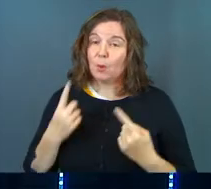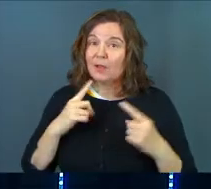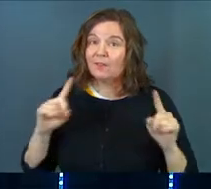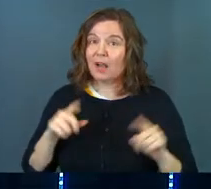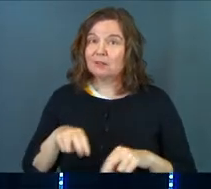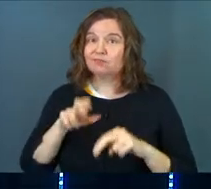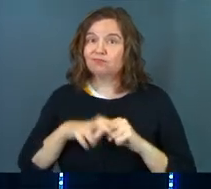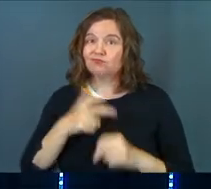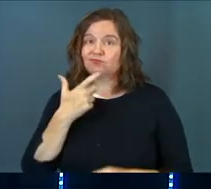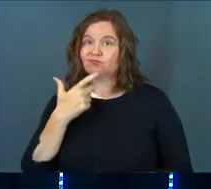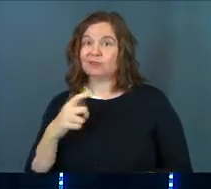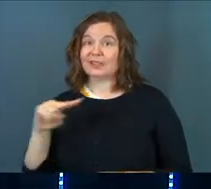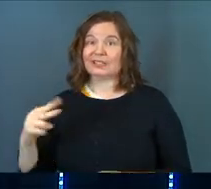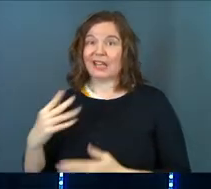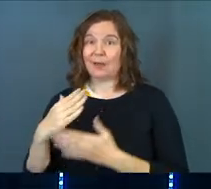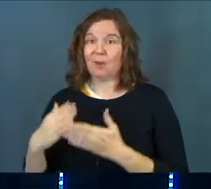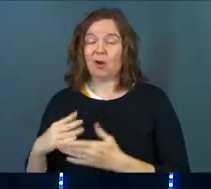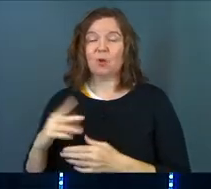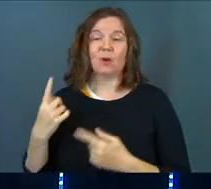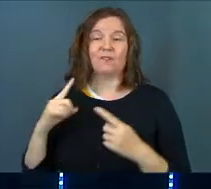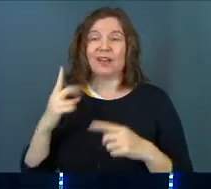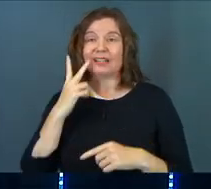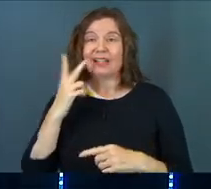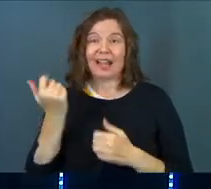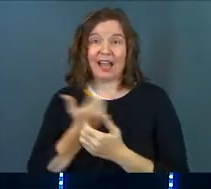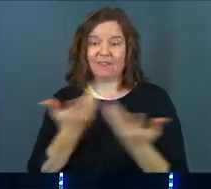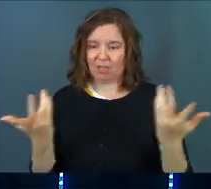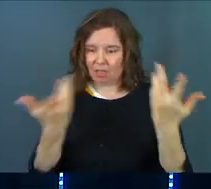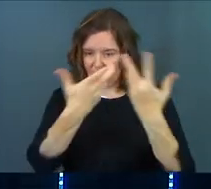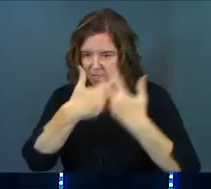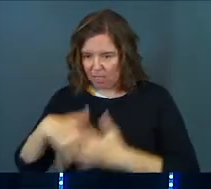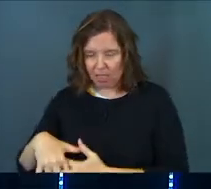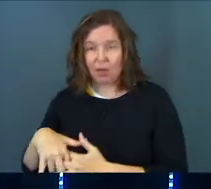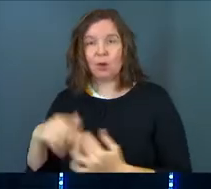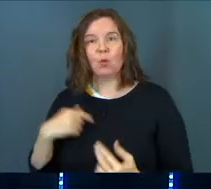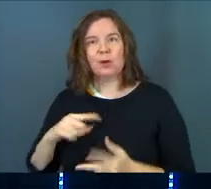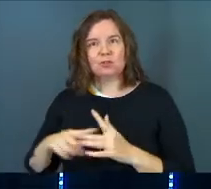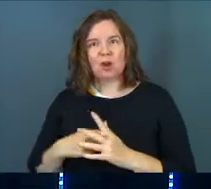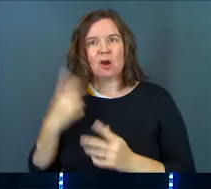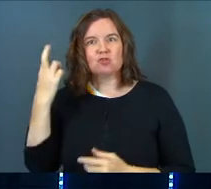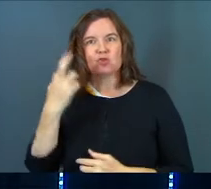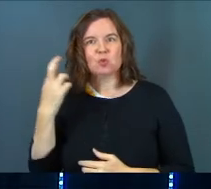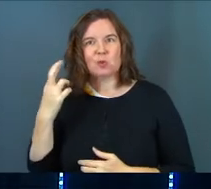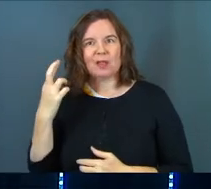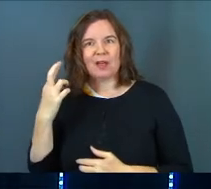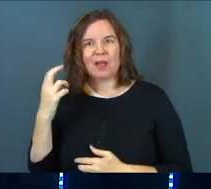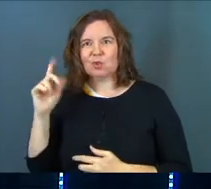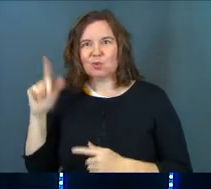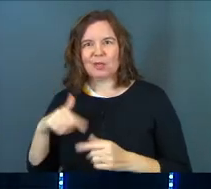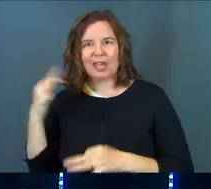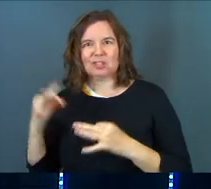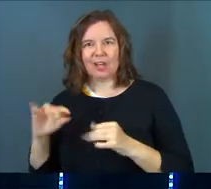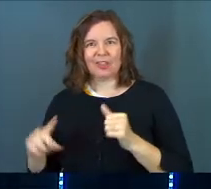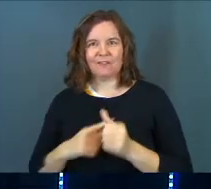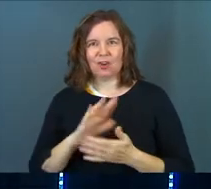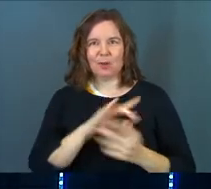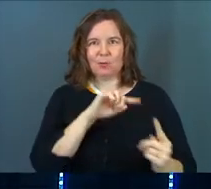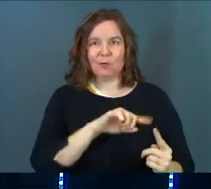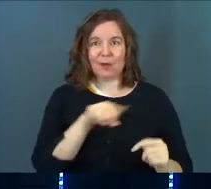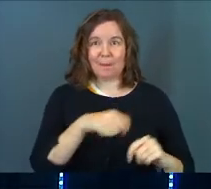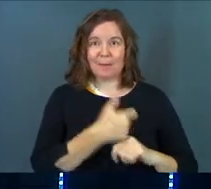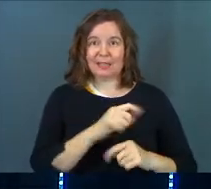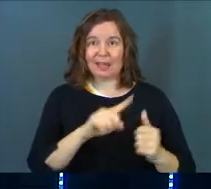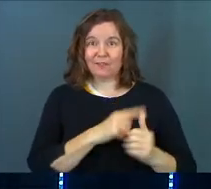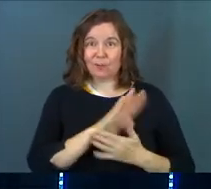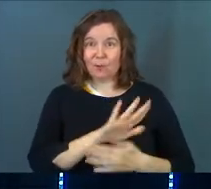when we finally got the second part and we finally got to see how everything all turned out, we started to realize you can't judge the first movie